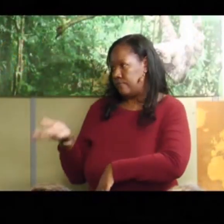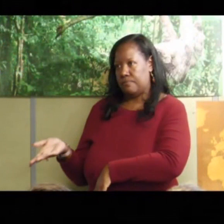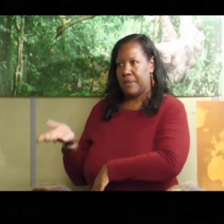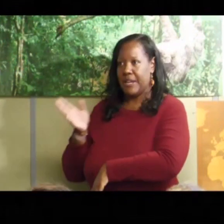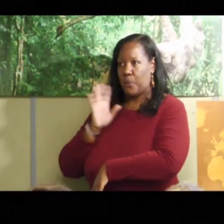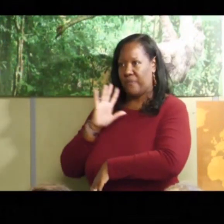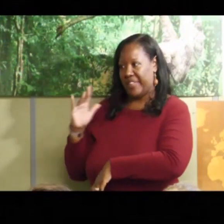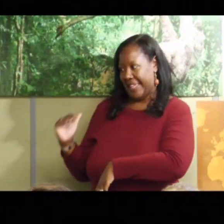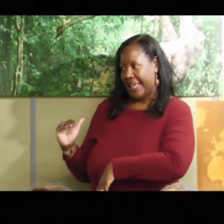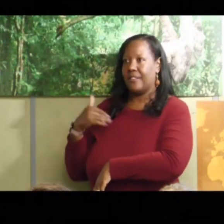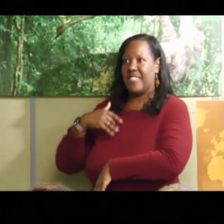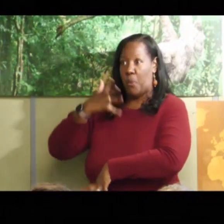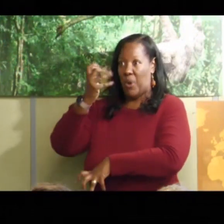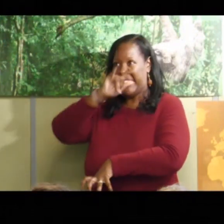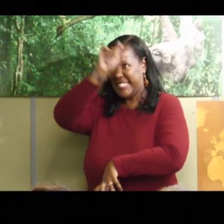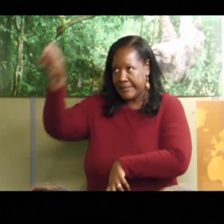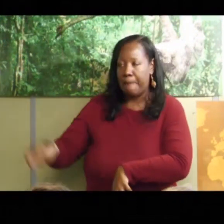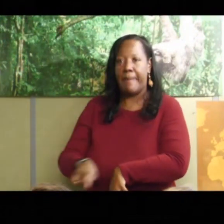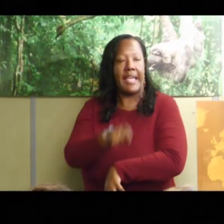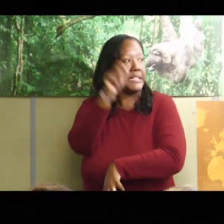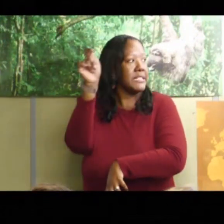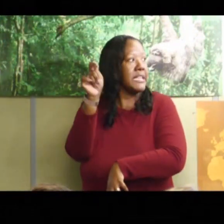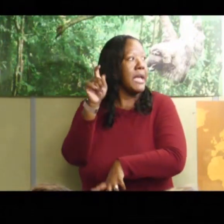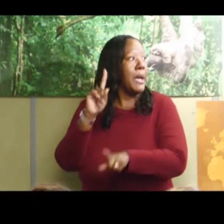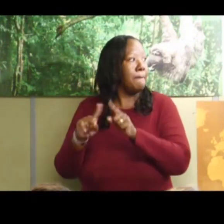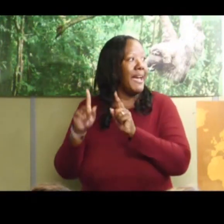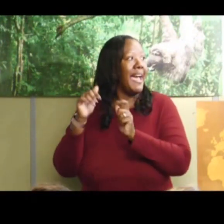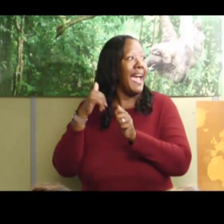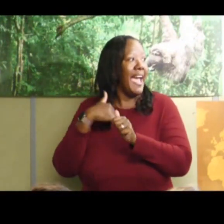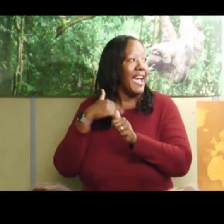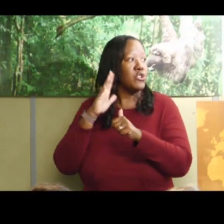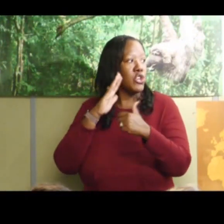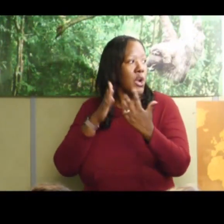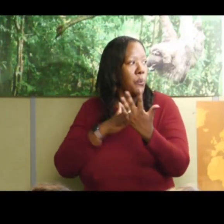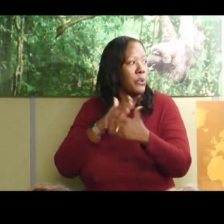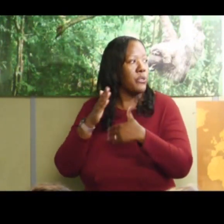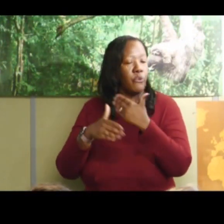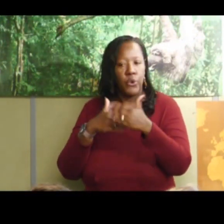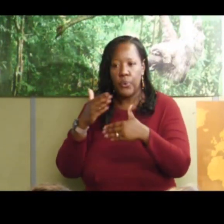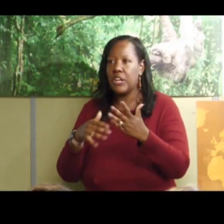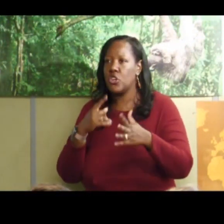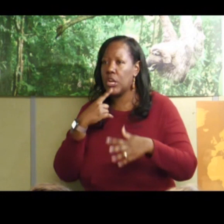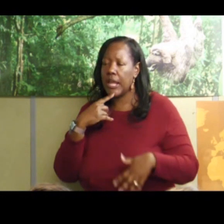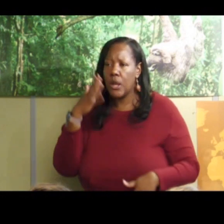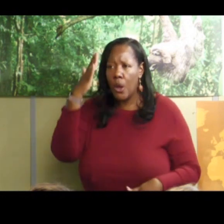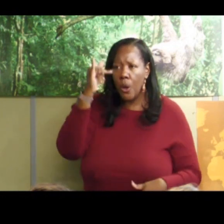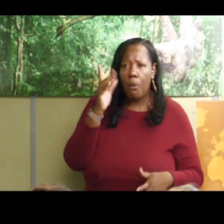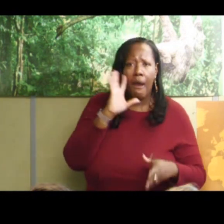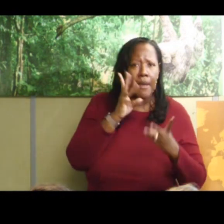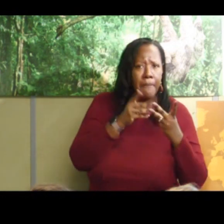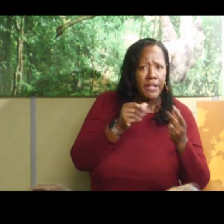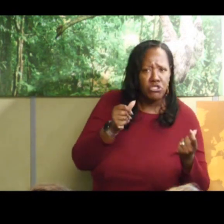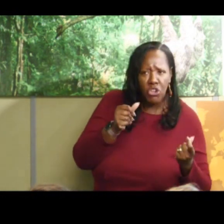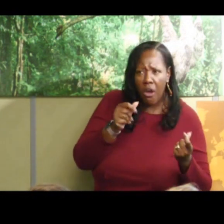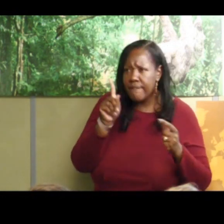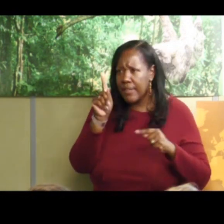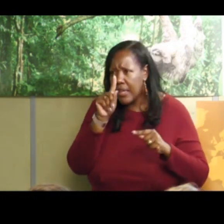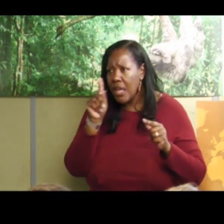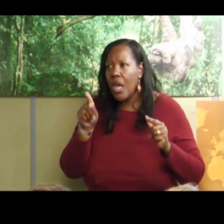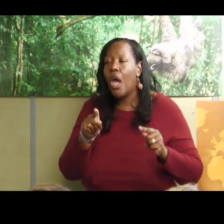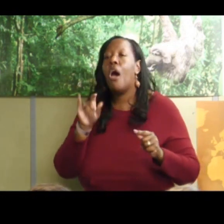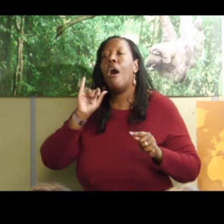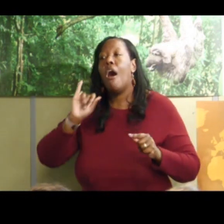the thing. But it also, as you're going through it, you're like, oh, well, why am I solving this? And it just gives you another prompt